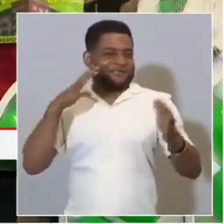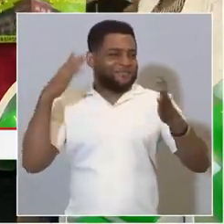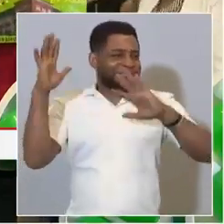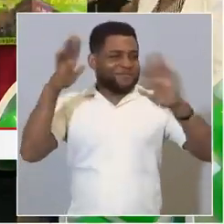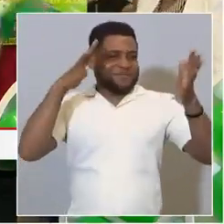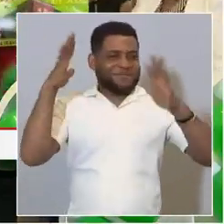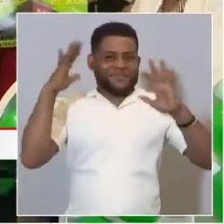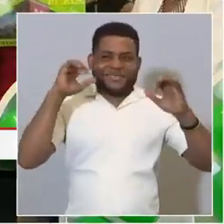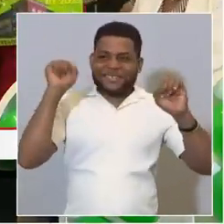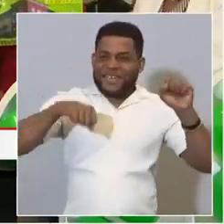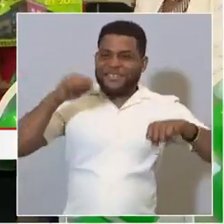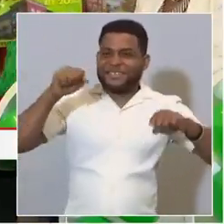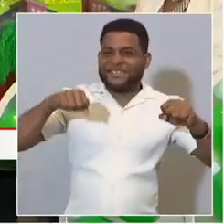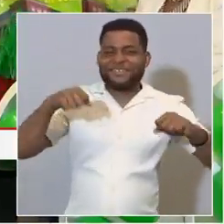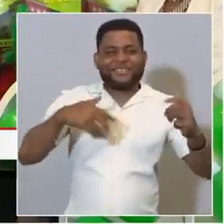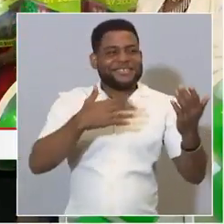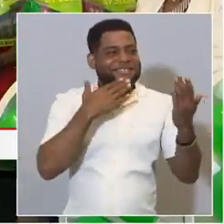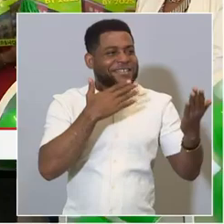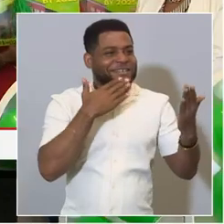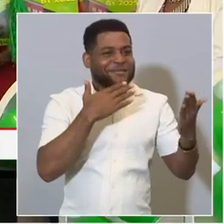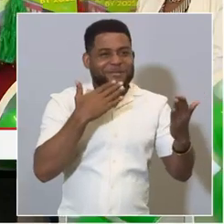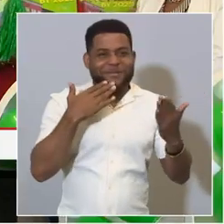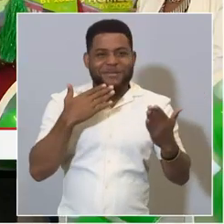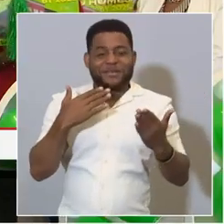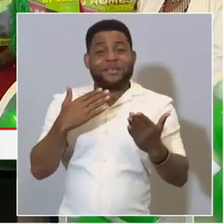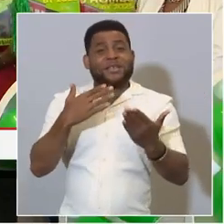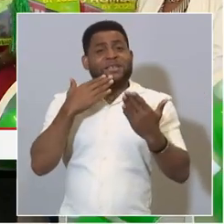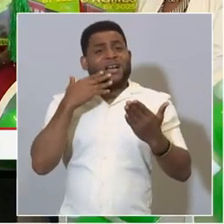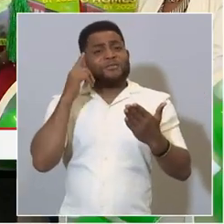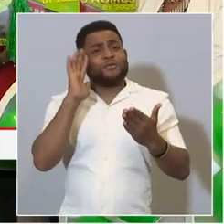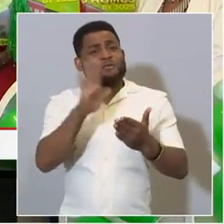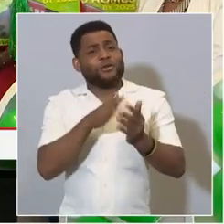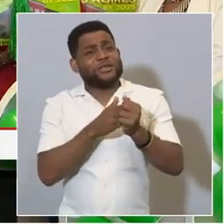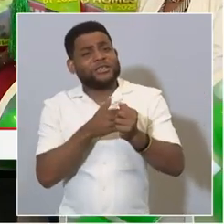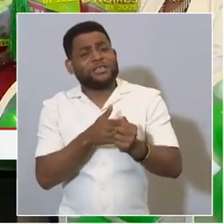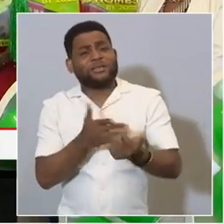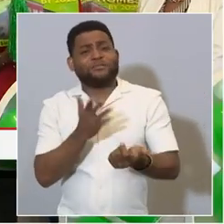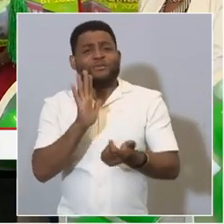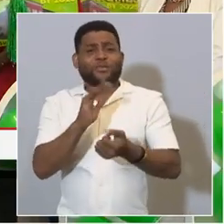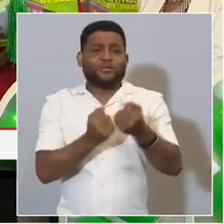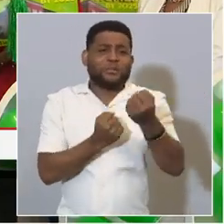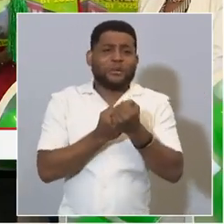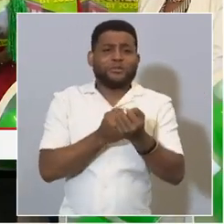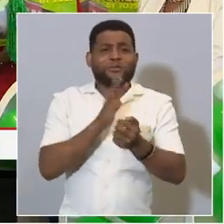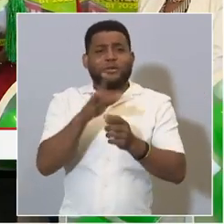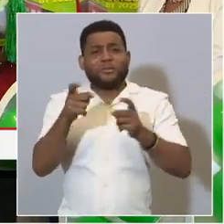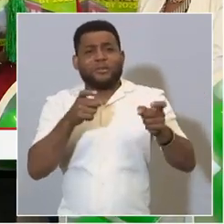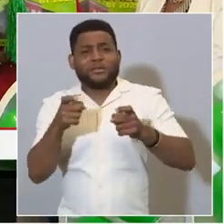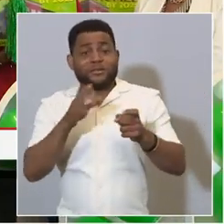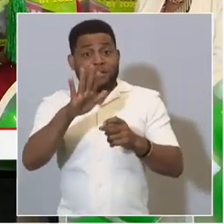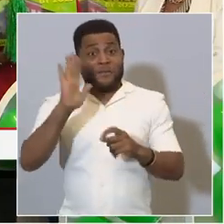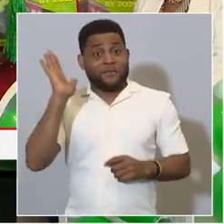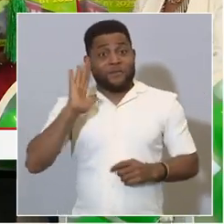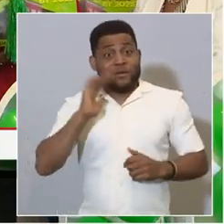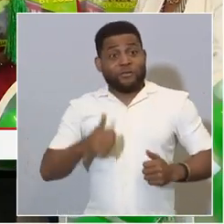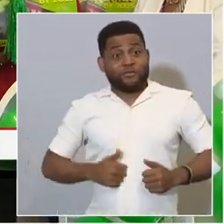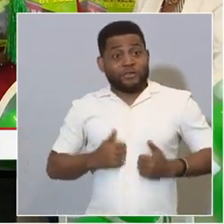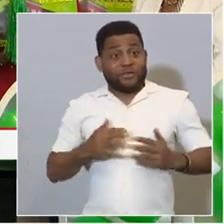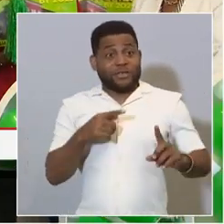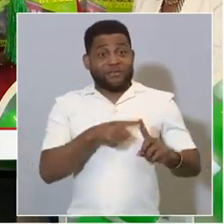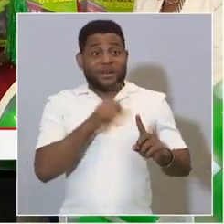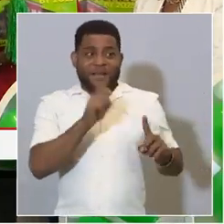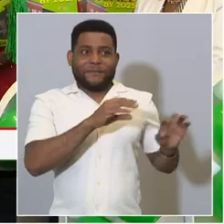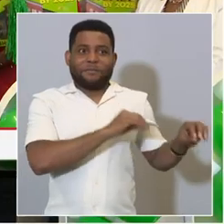Thank you. Thanks to your leadership and your support of your administration, the former residents are returning to a community that they